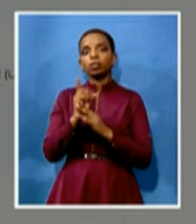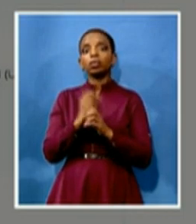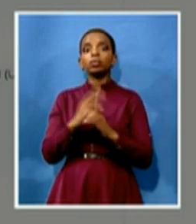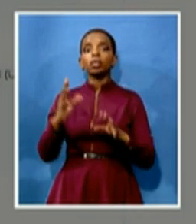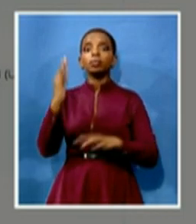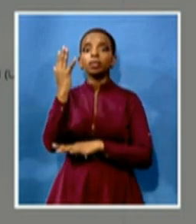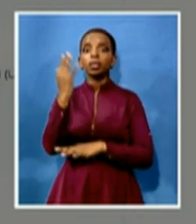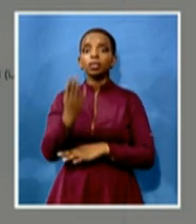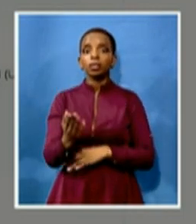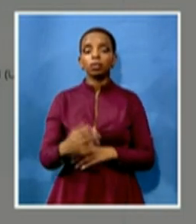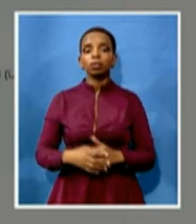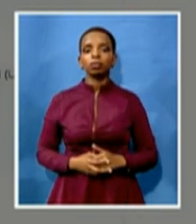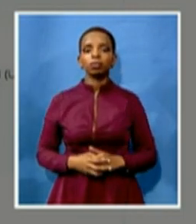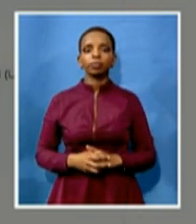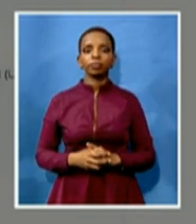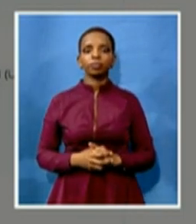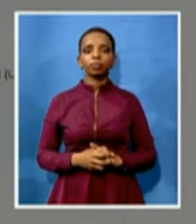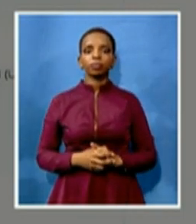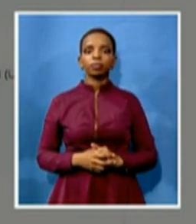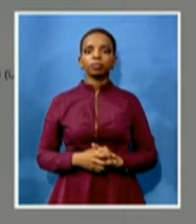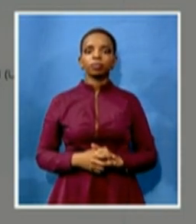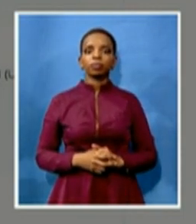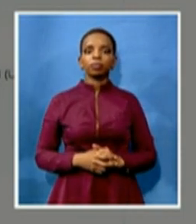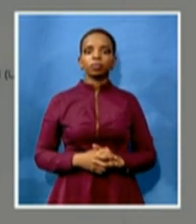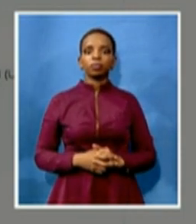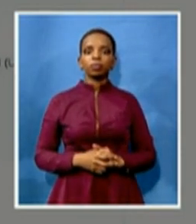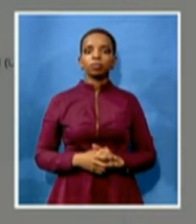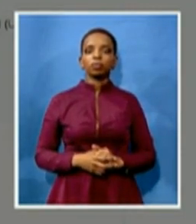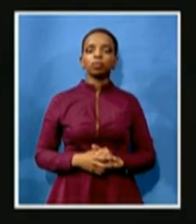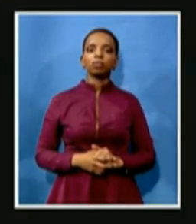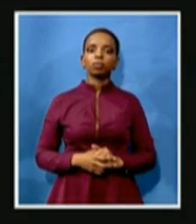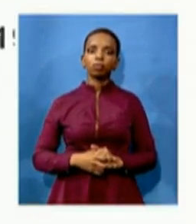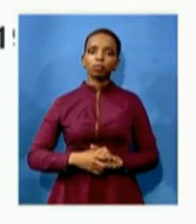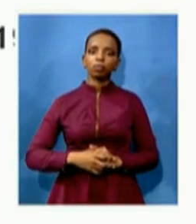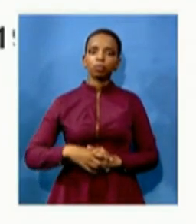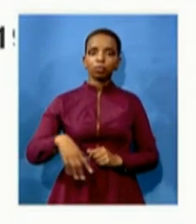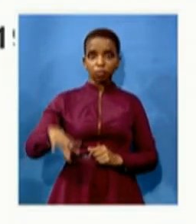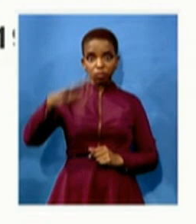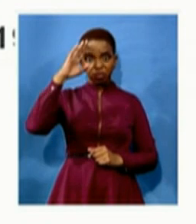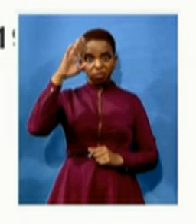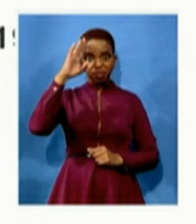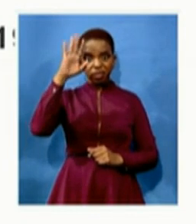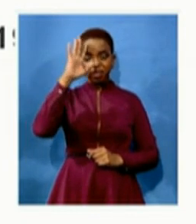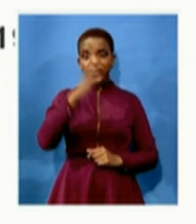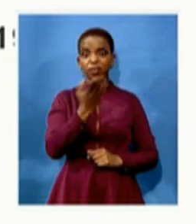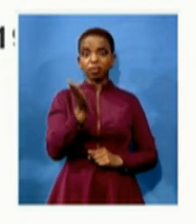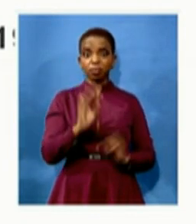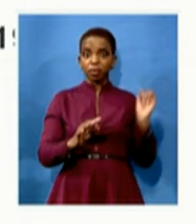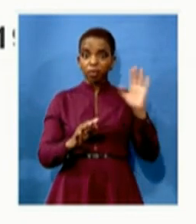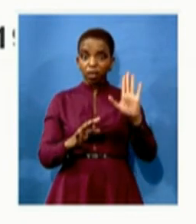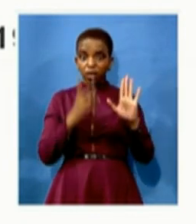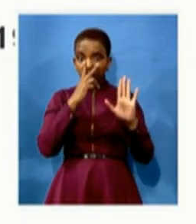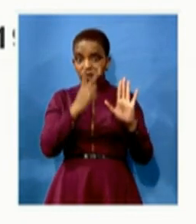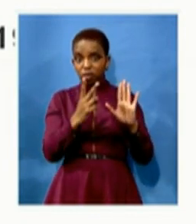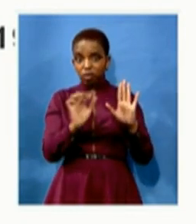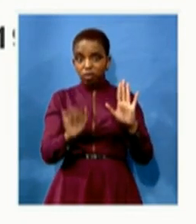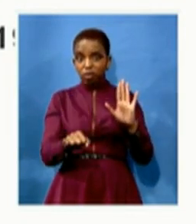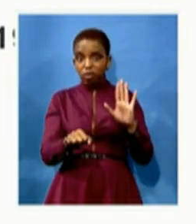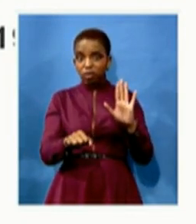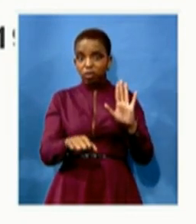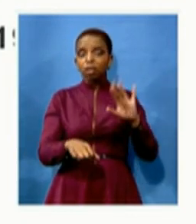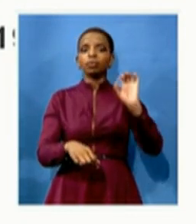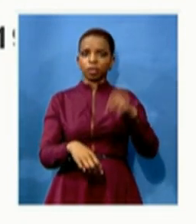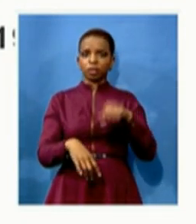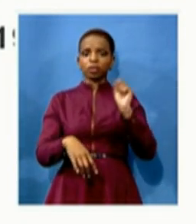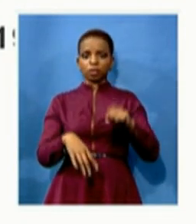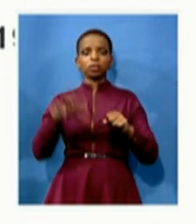Hi, everybody. I hope you can hear me and see the slides. Yes, we can hear you and we can see the slides. Thank you. Fantastic,